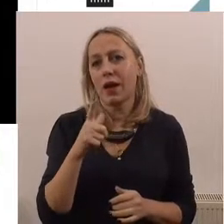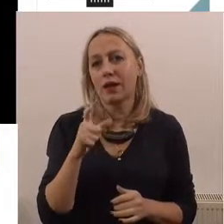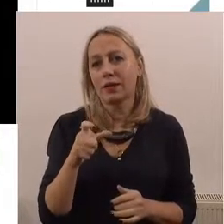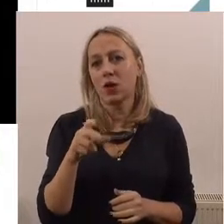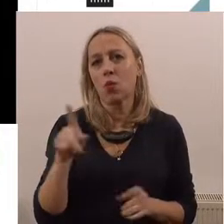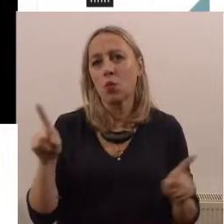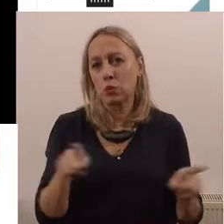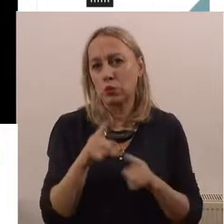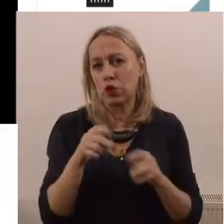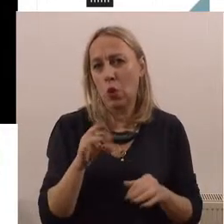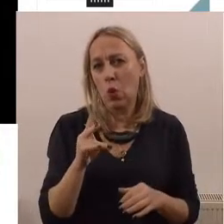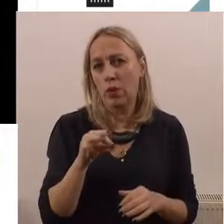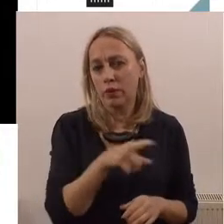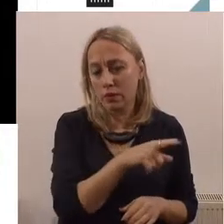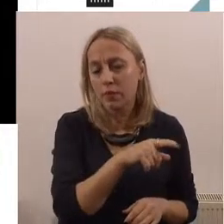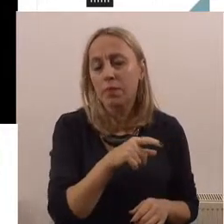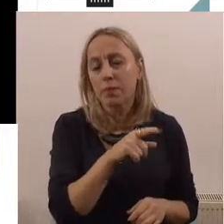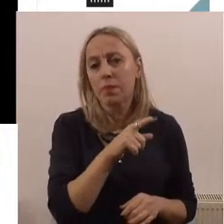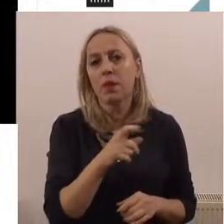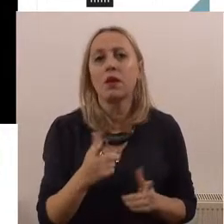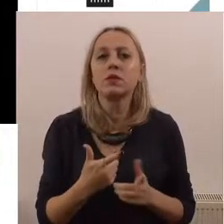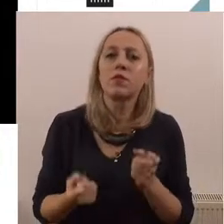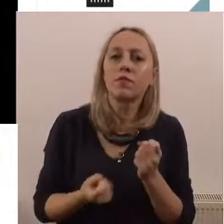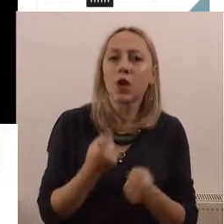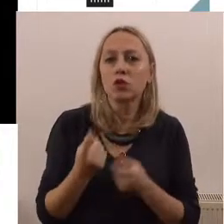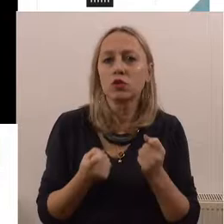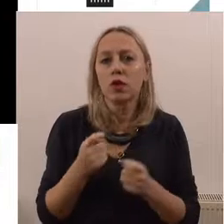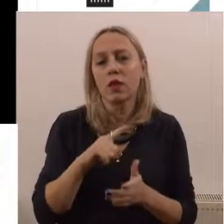blind and visually impaired people.